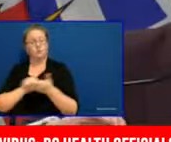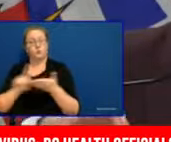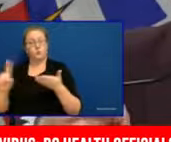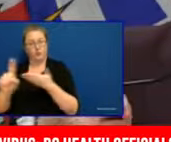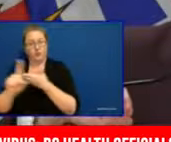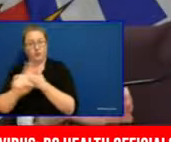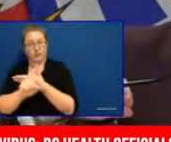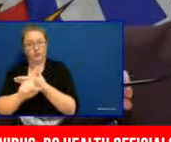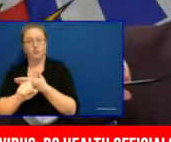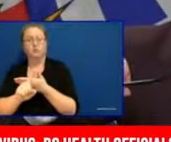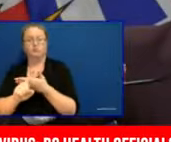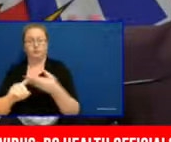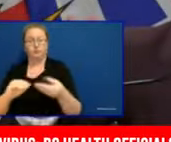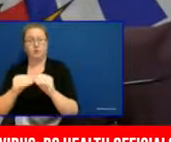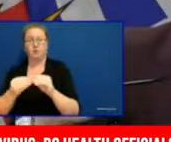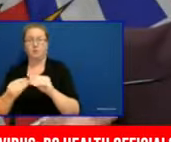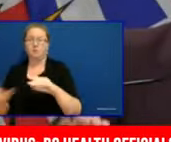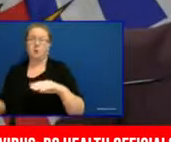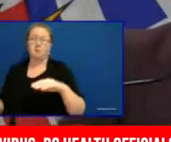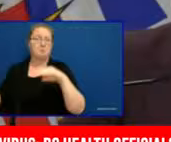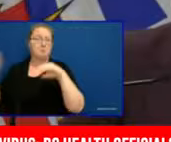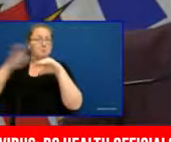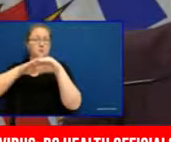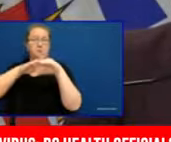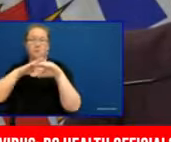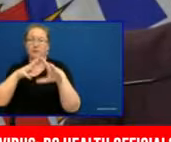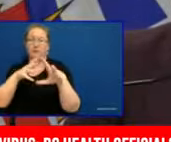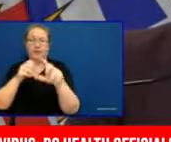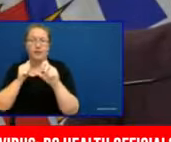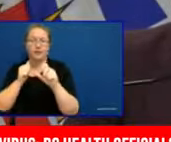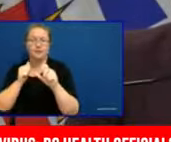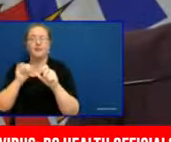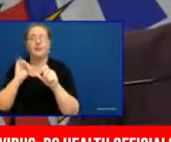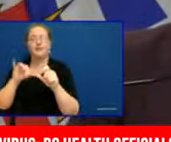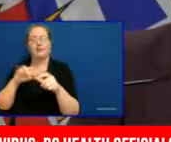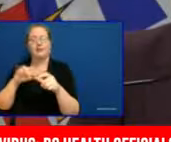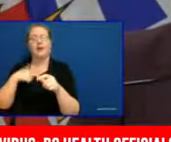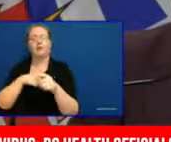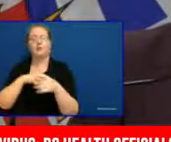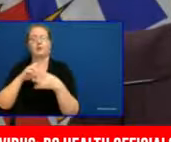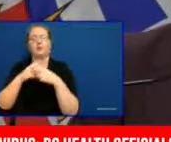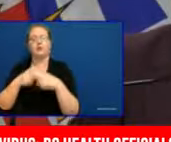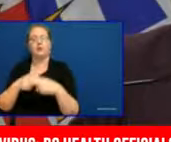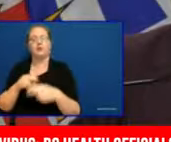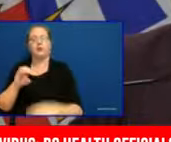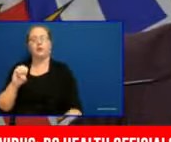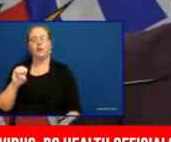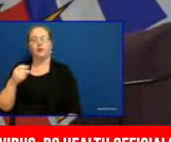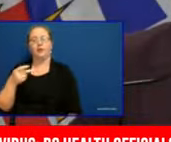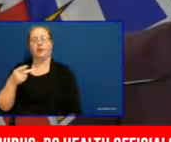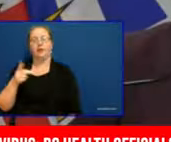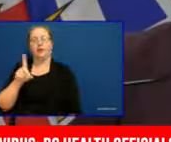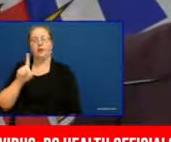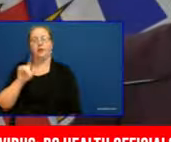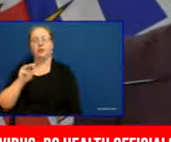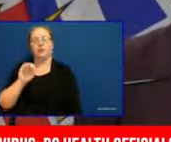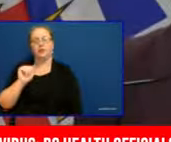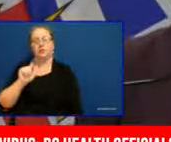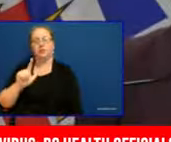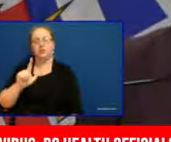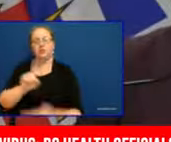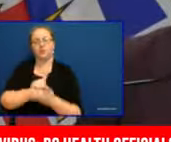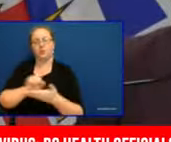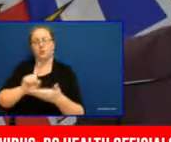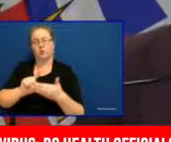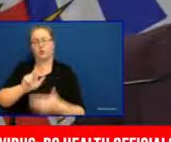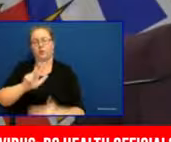week later some rapidly increasing rates, and this is reflected in what we call epidemiologic week 42,